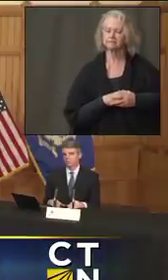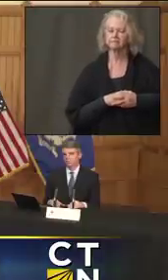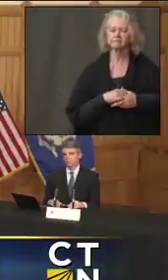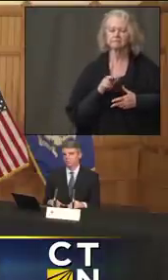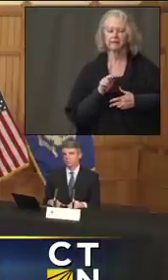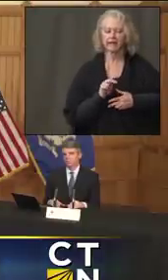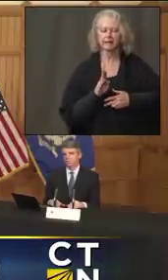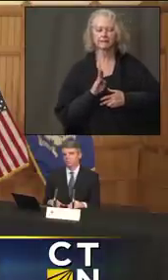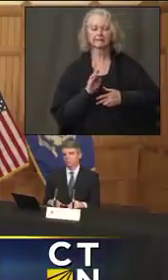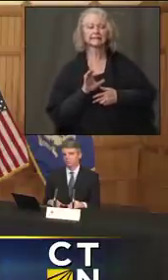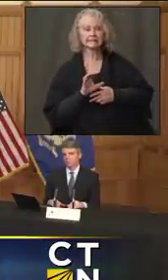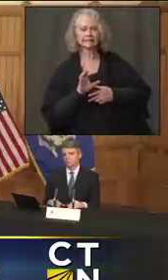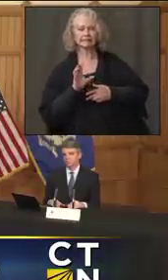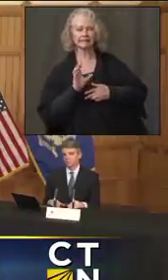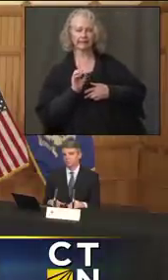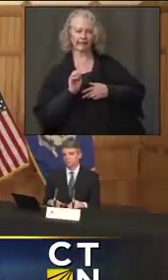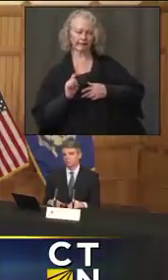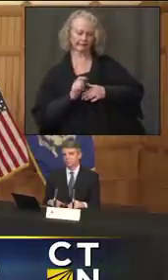NBC Connecticut.